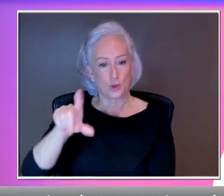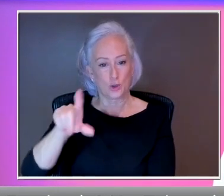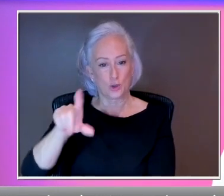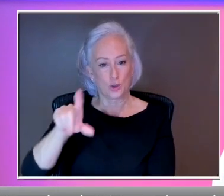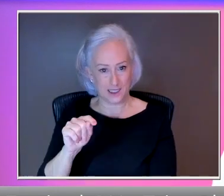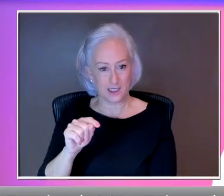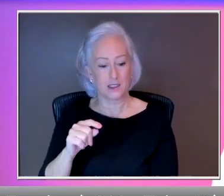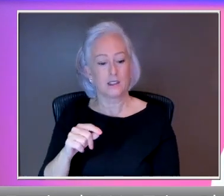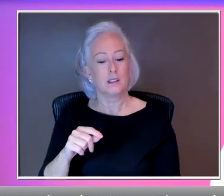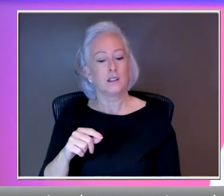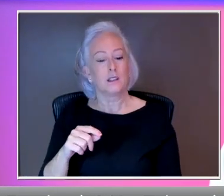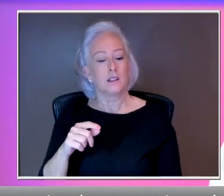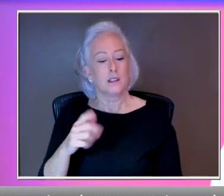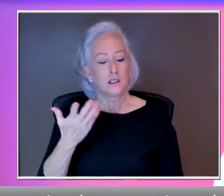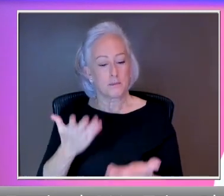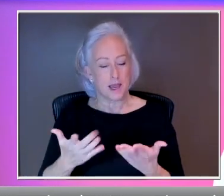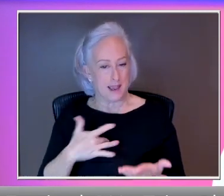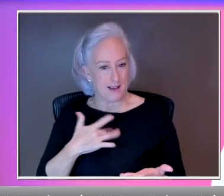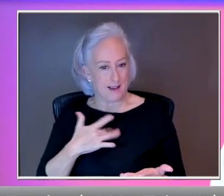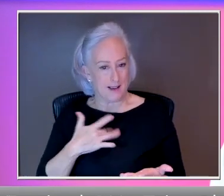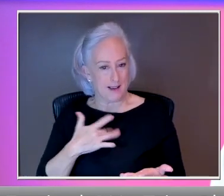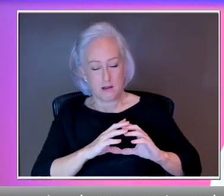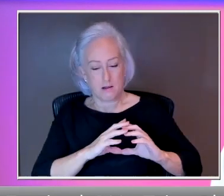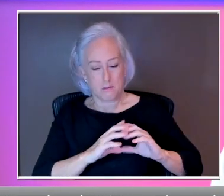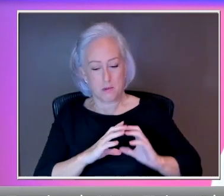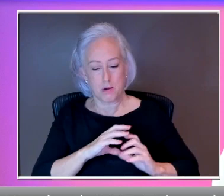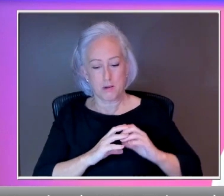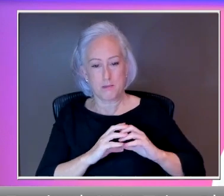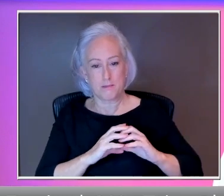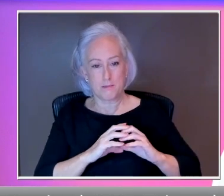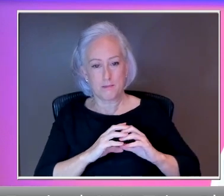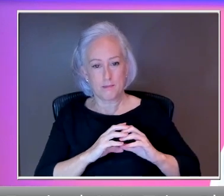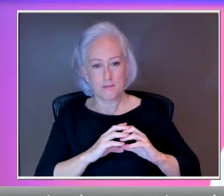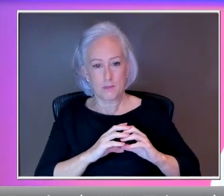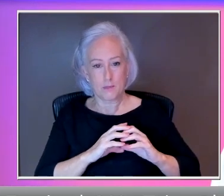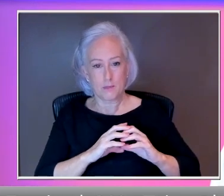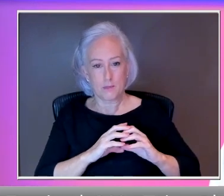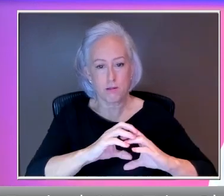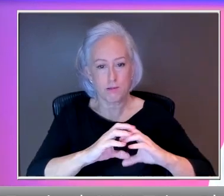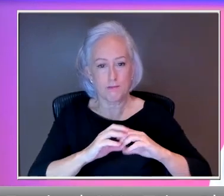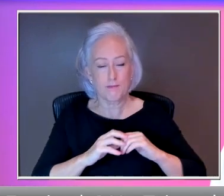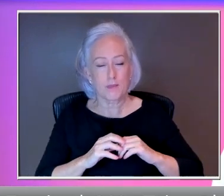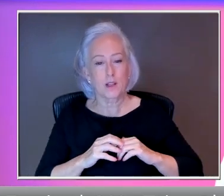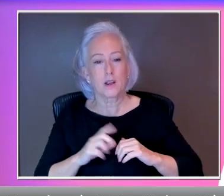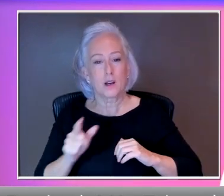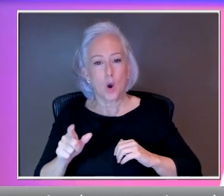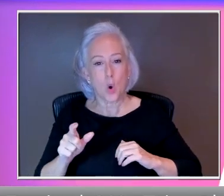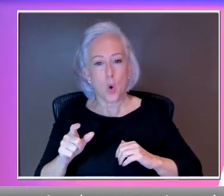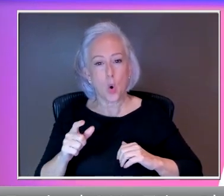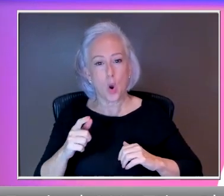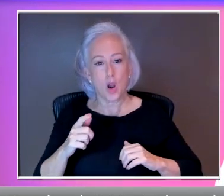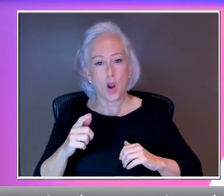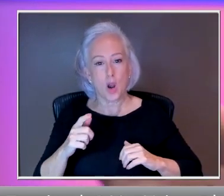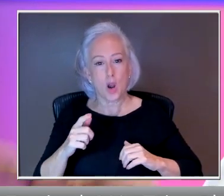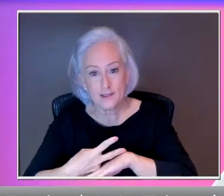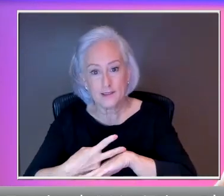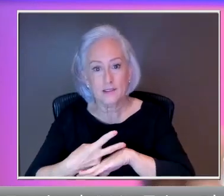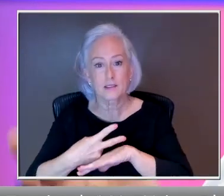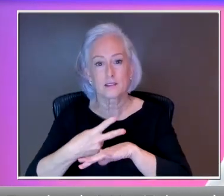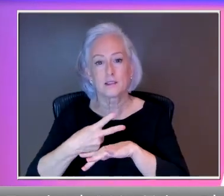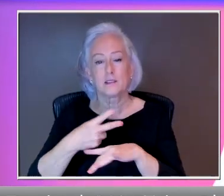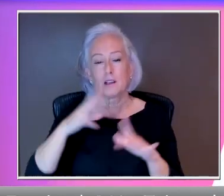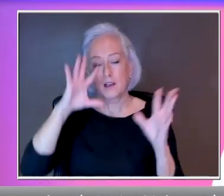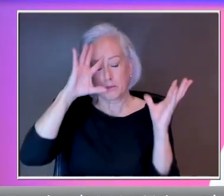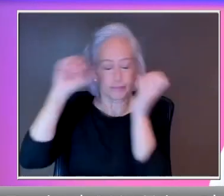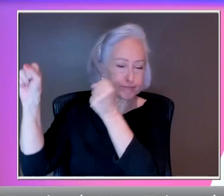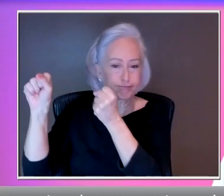palpitations, unexplained fainting spells, or dizziness and lightheadedness, okay? especially in the setting of having relatives that